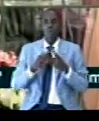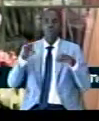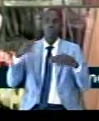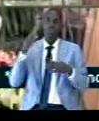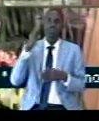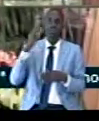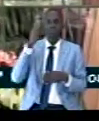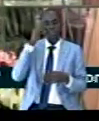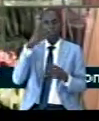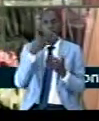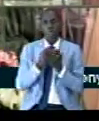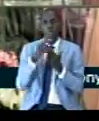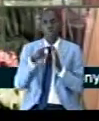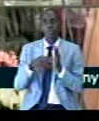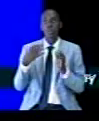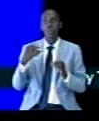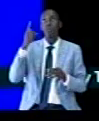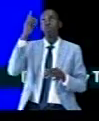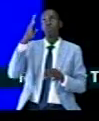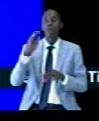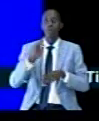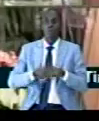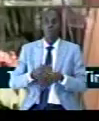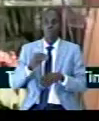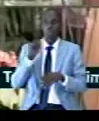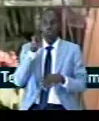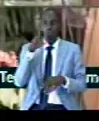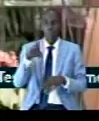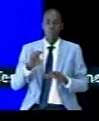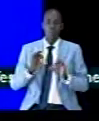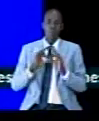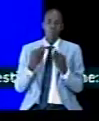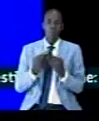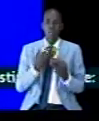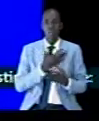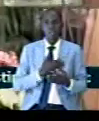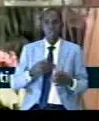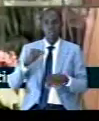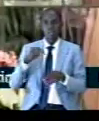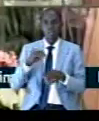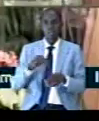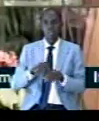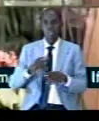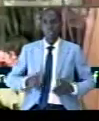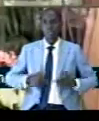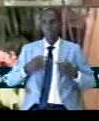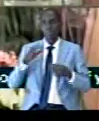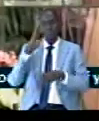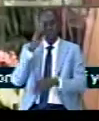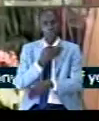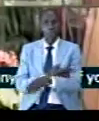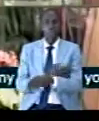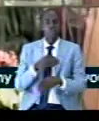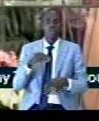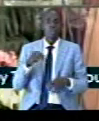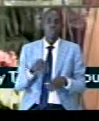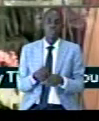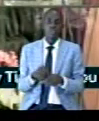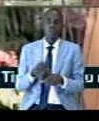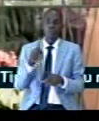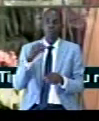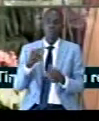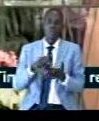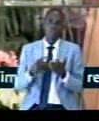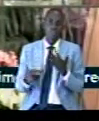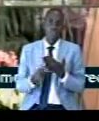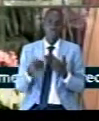for my family, that's my life of my son. In April, during the Global Crusade, what happened? My